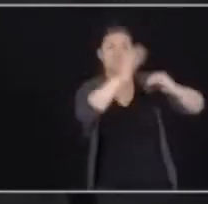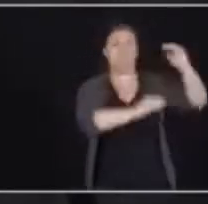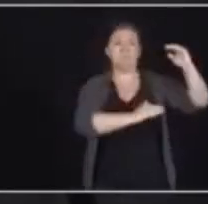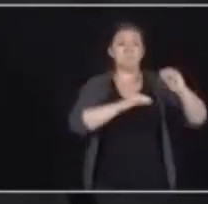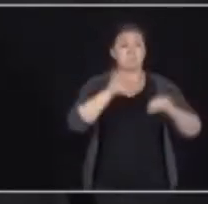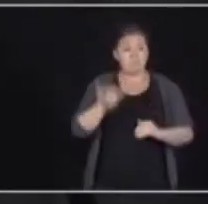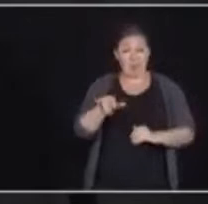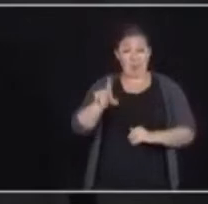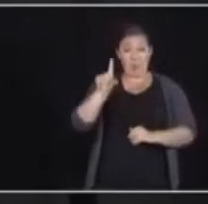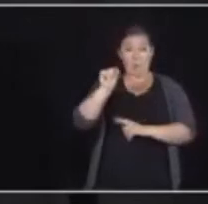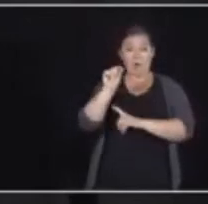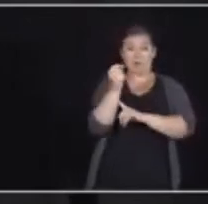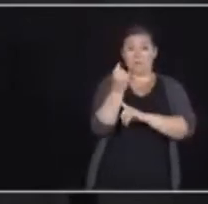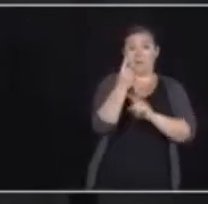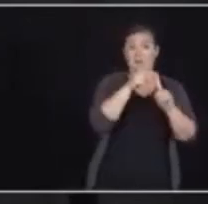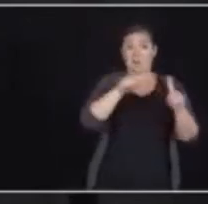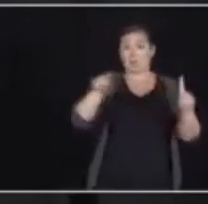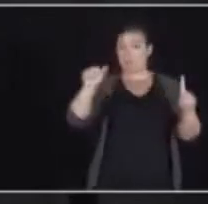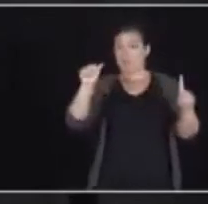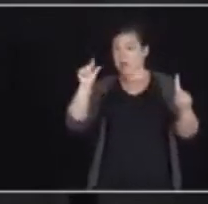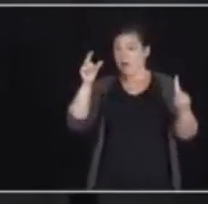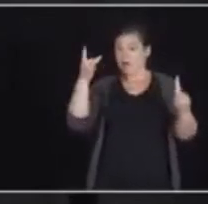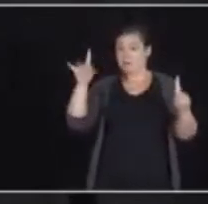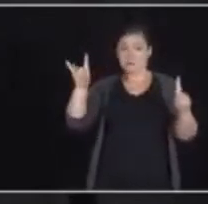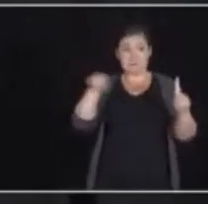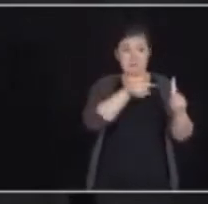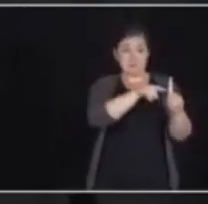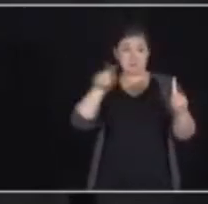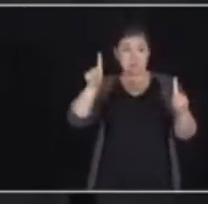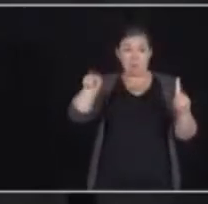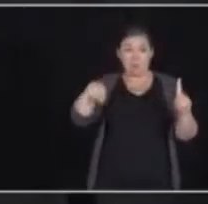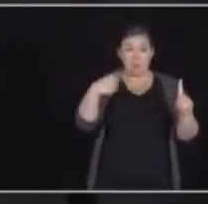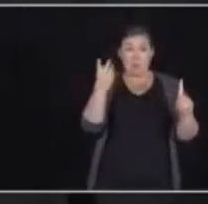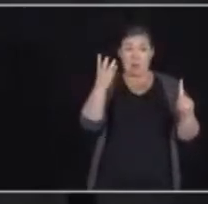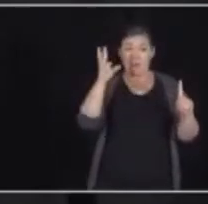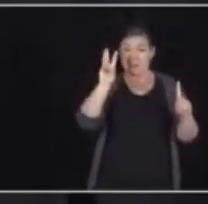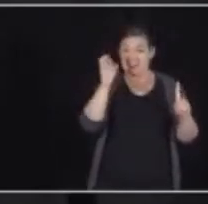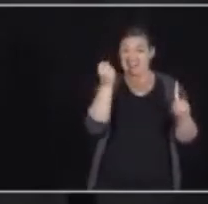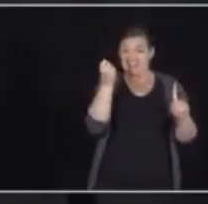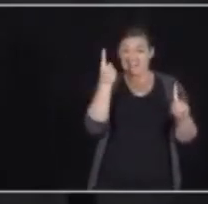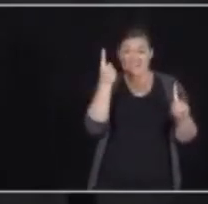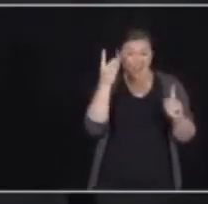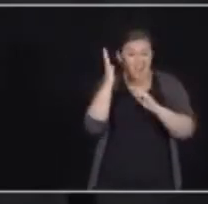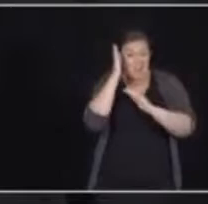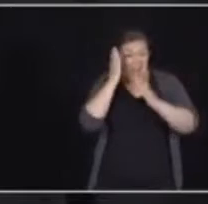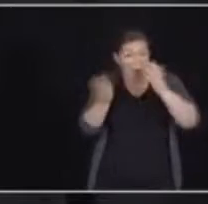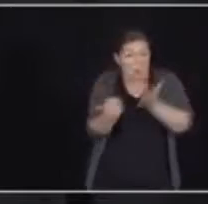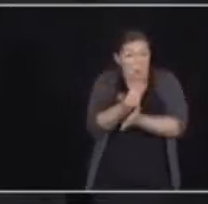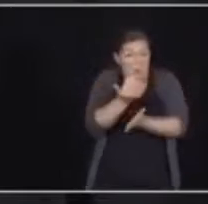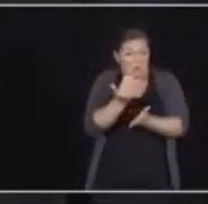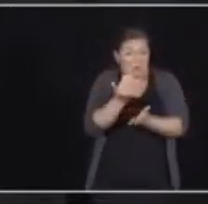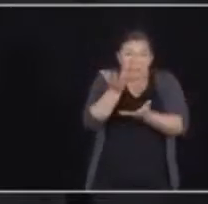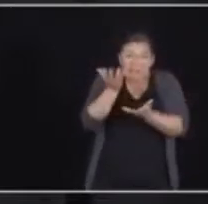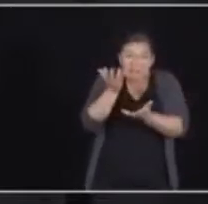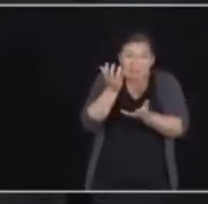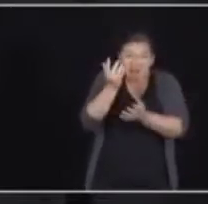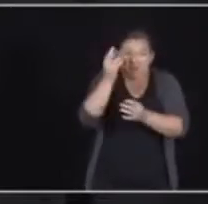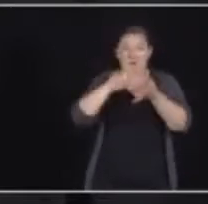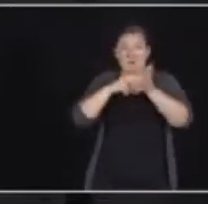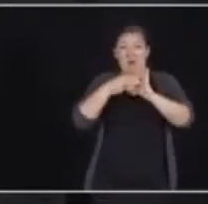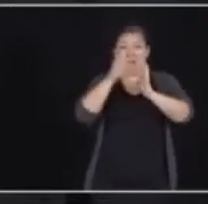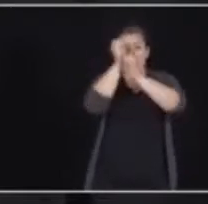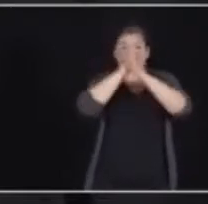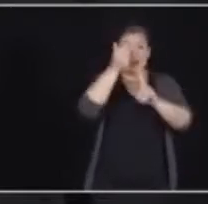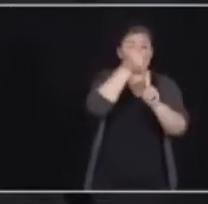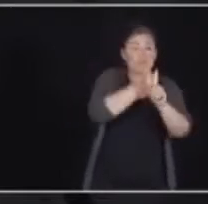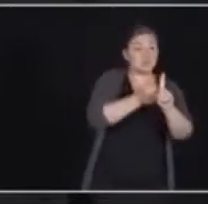2018, only 611 beds were built. That's less than one new bed for every home in the province at a